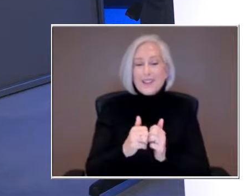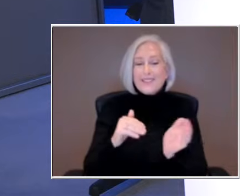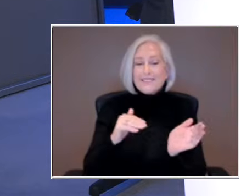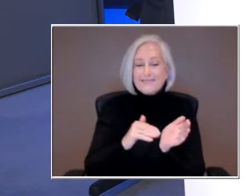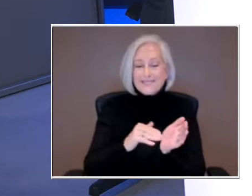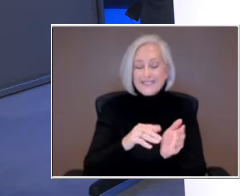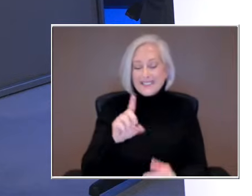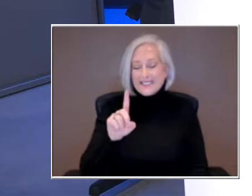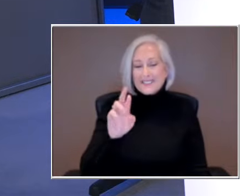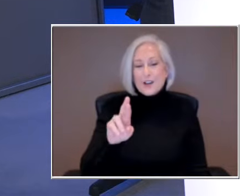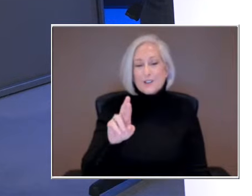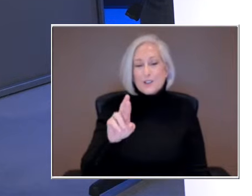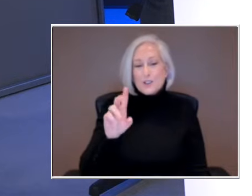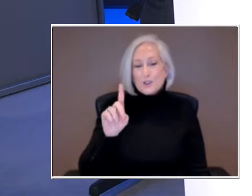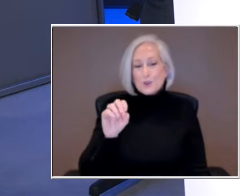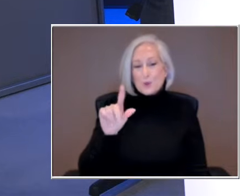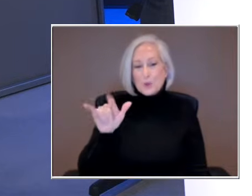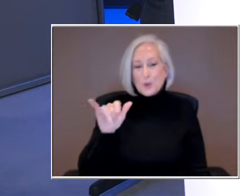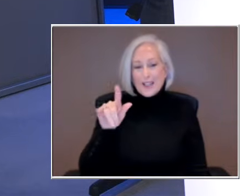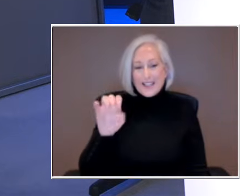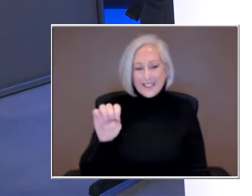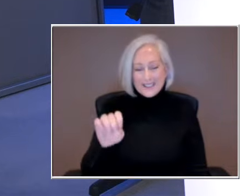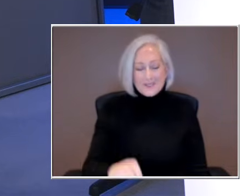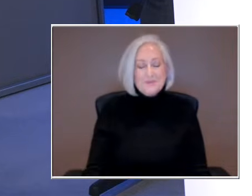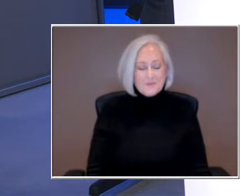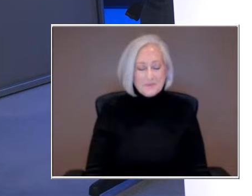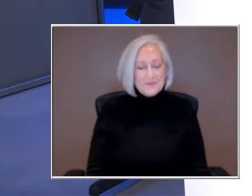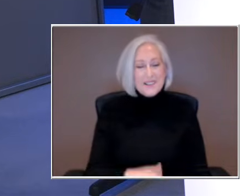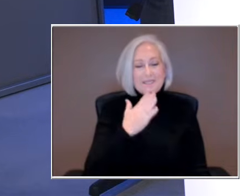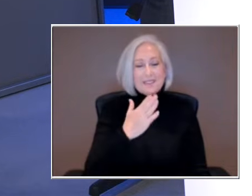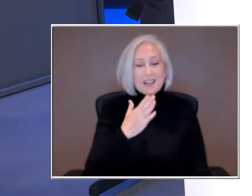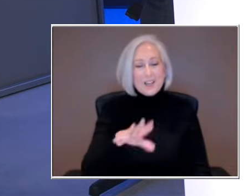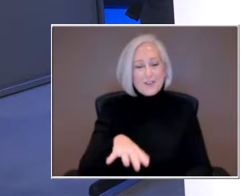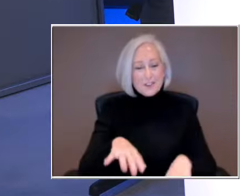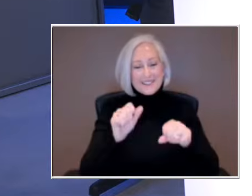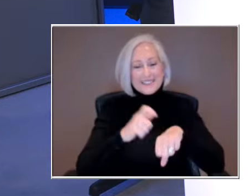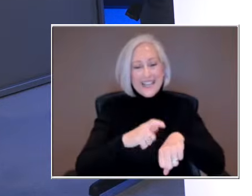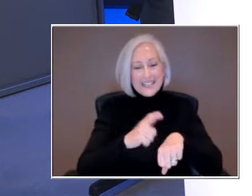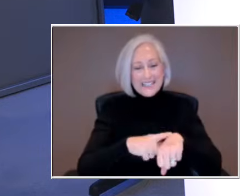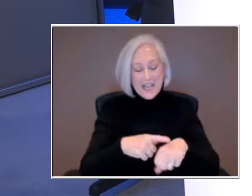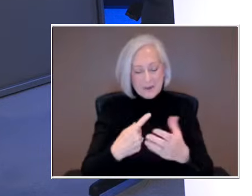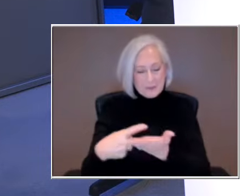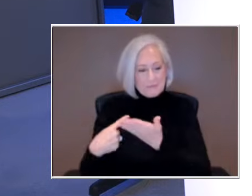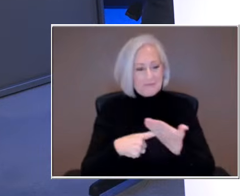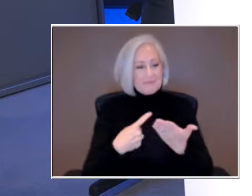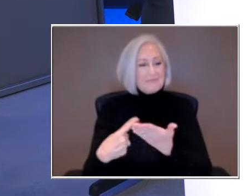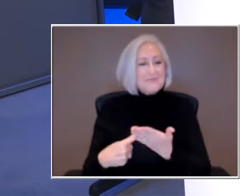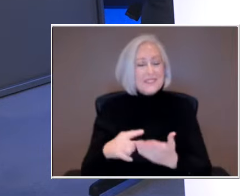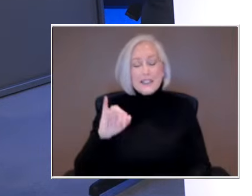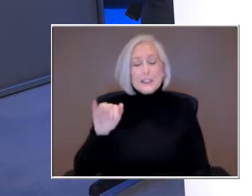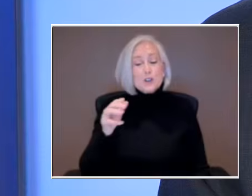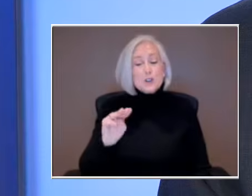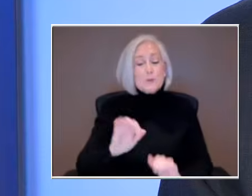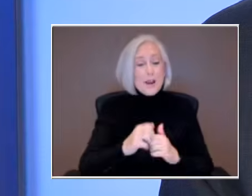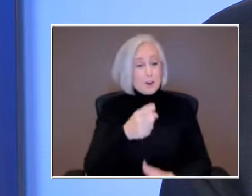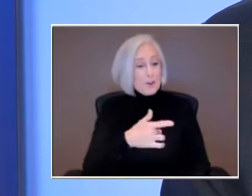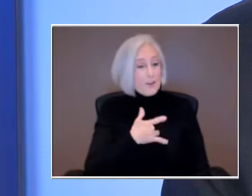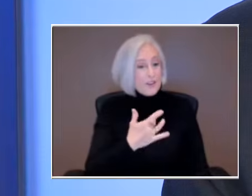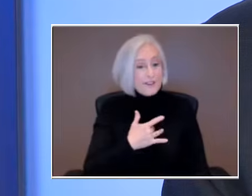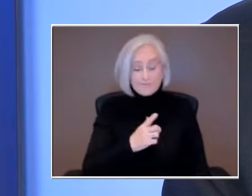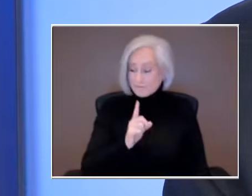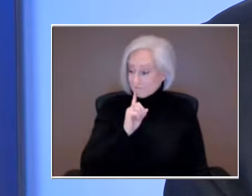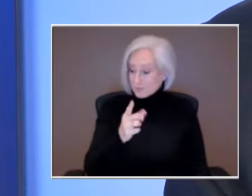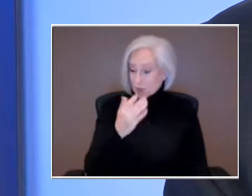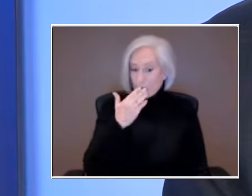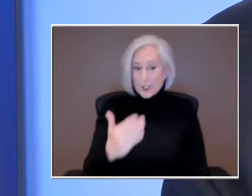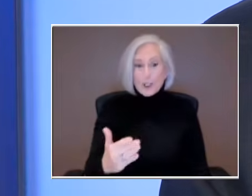Gary Doolittle. Thank you so much for taking the time to join the discussion. Jim, how are you feeling today? Really good. I'm just super excited